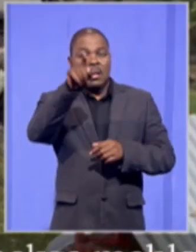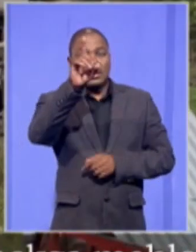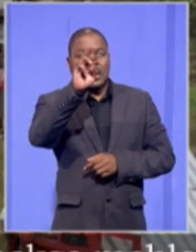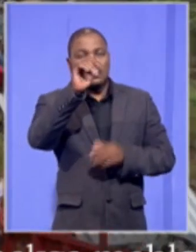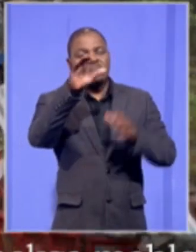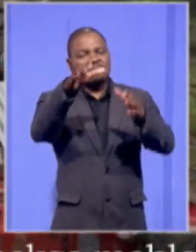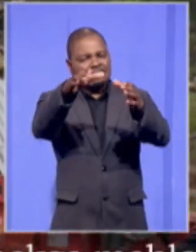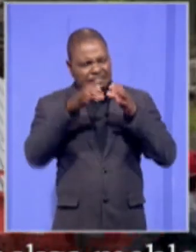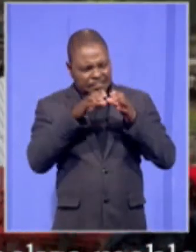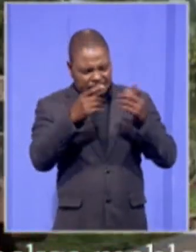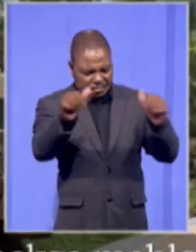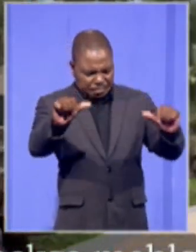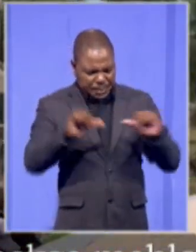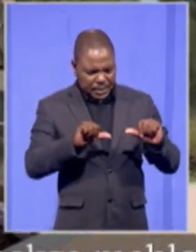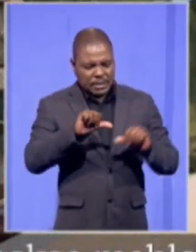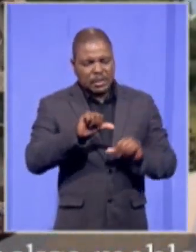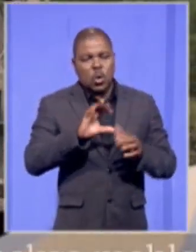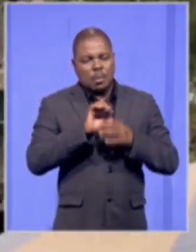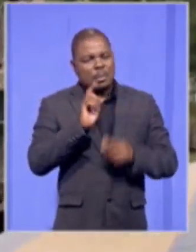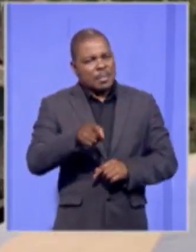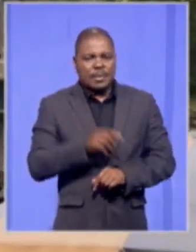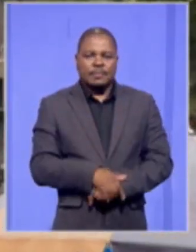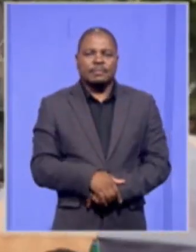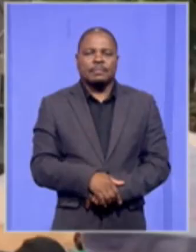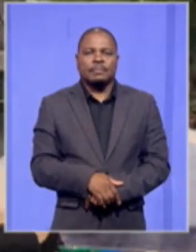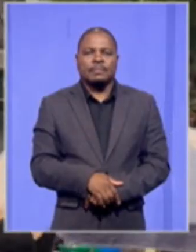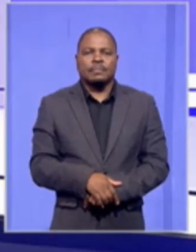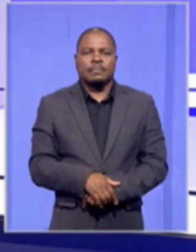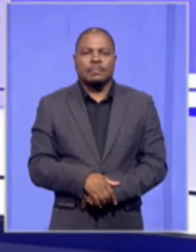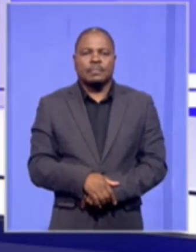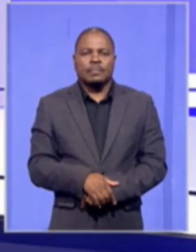leihlo ka moo go kgonegago go tšwa ka DRC.